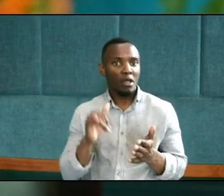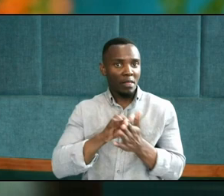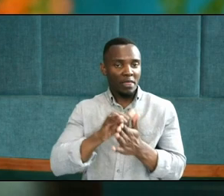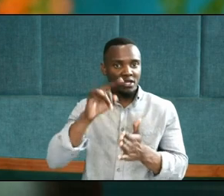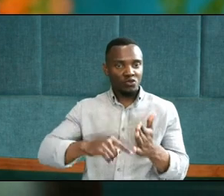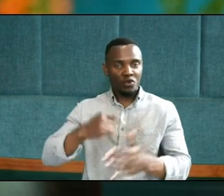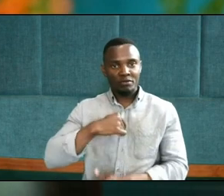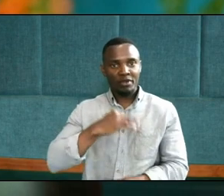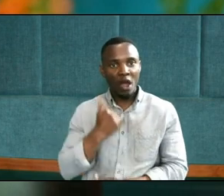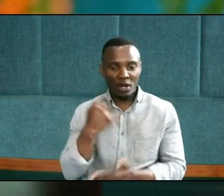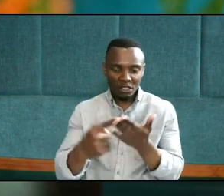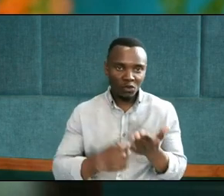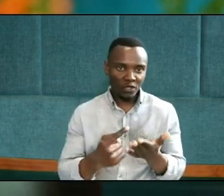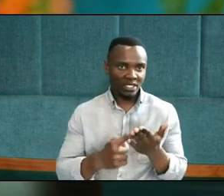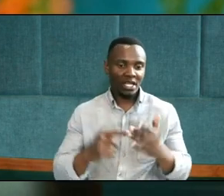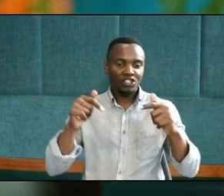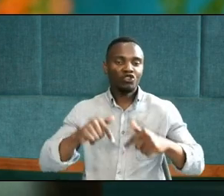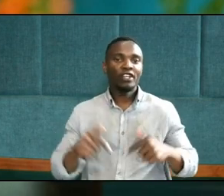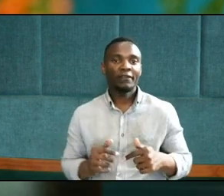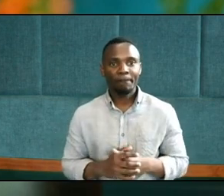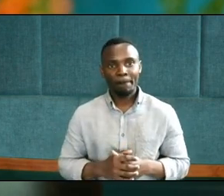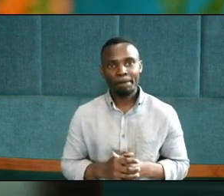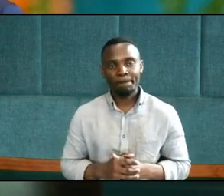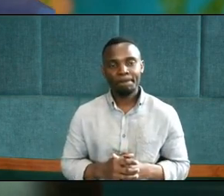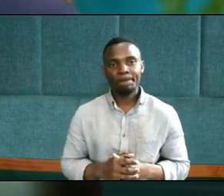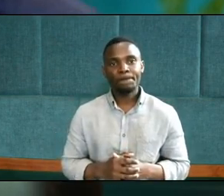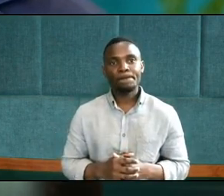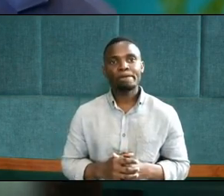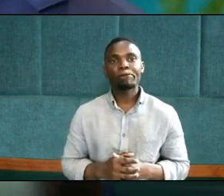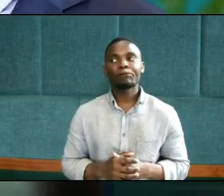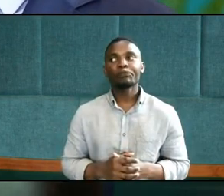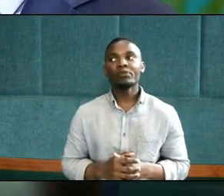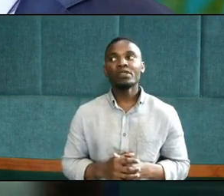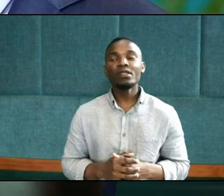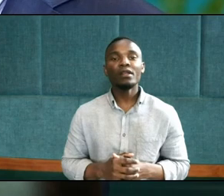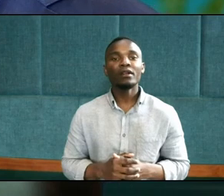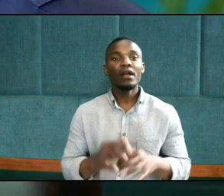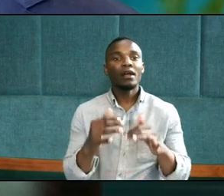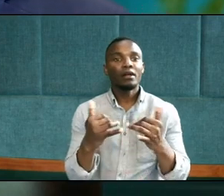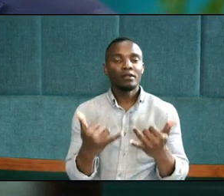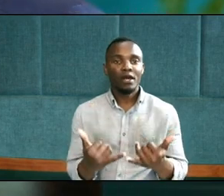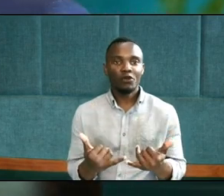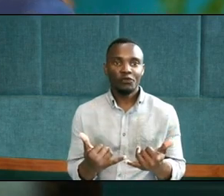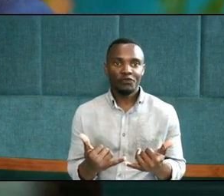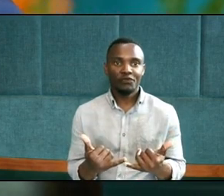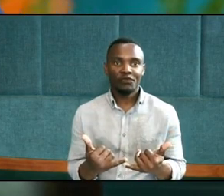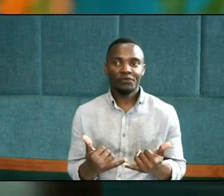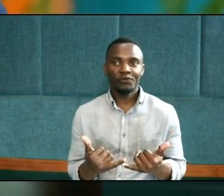also going to discuss in this presentation. So let me go and let me say this.